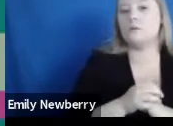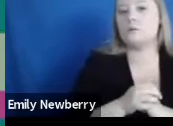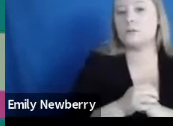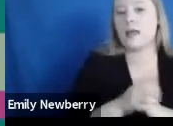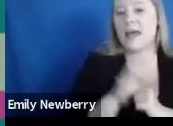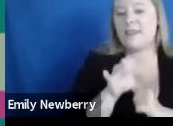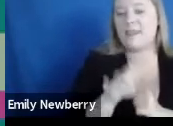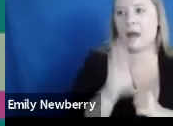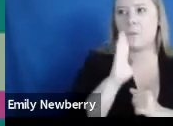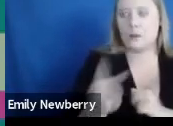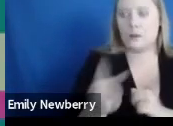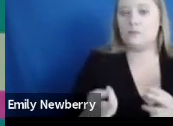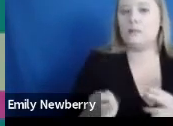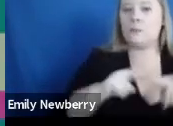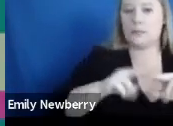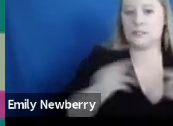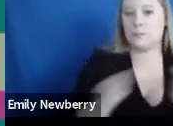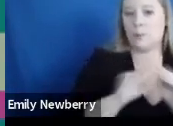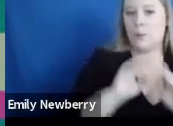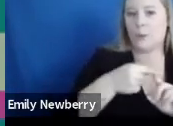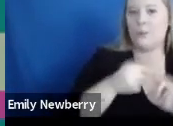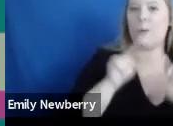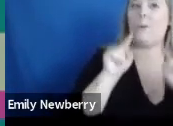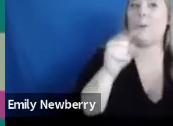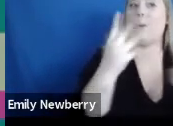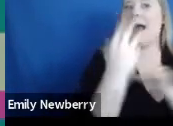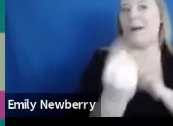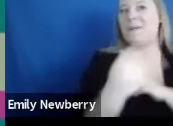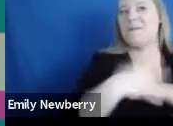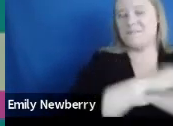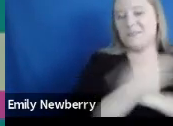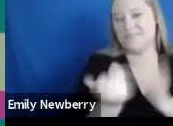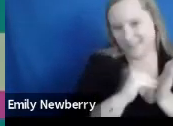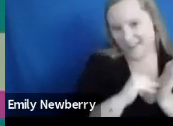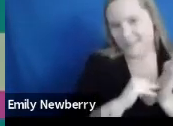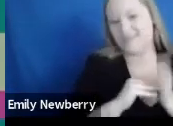ramp up once we can get back into the field again.